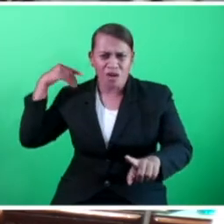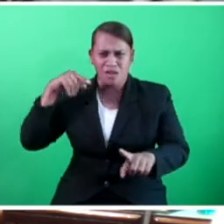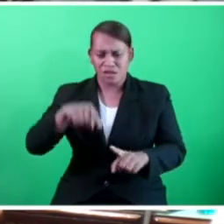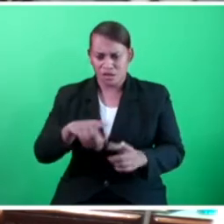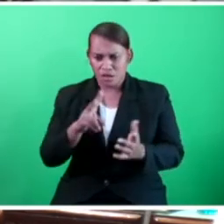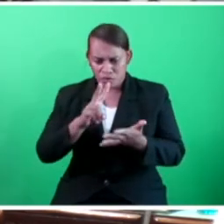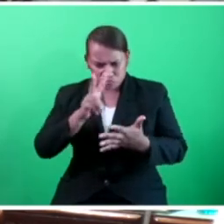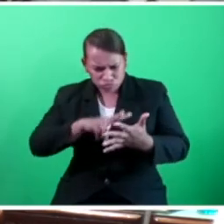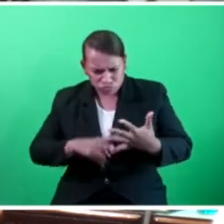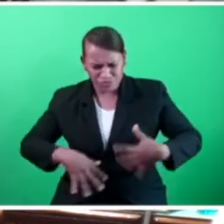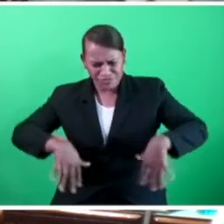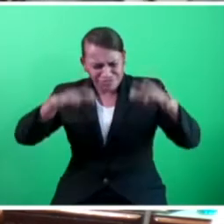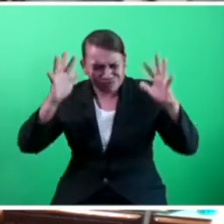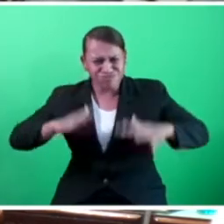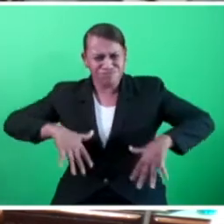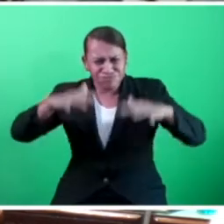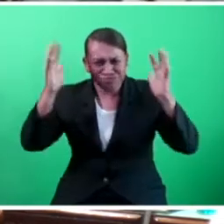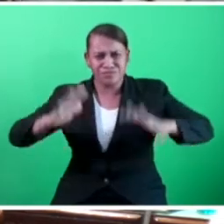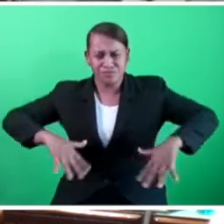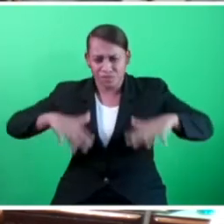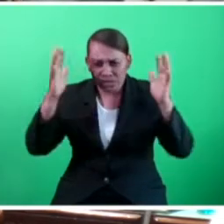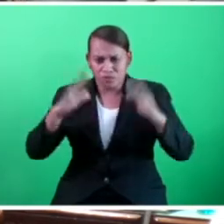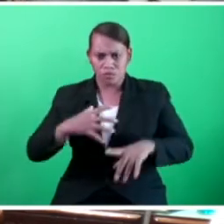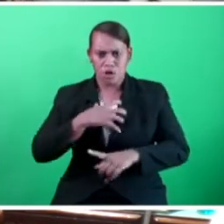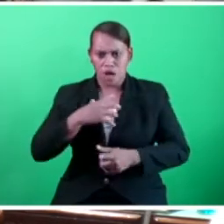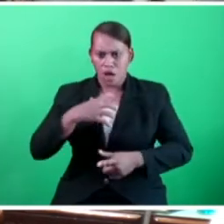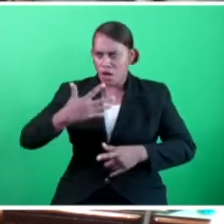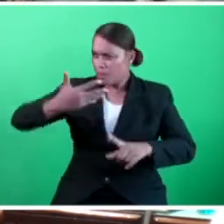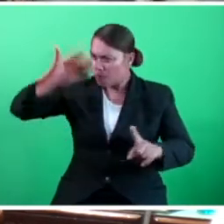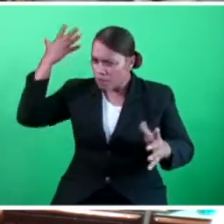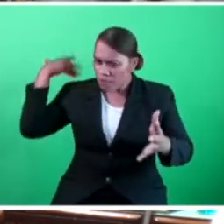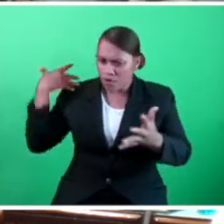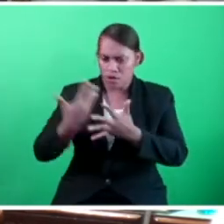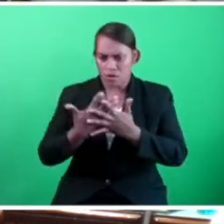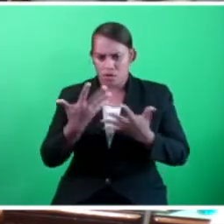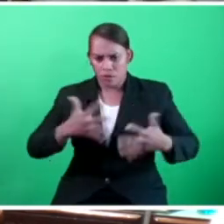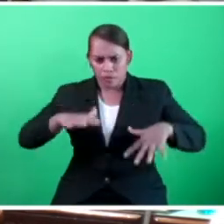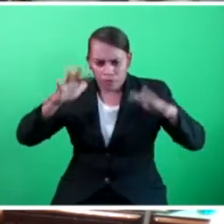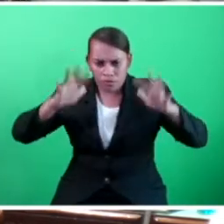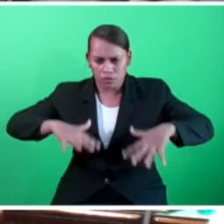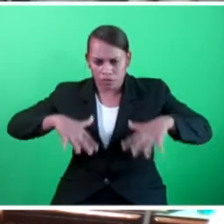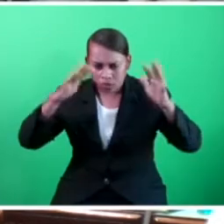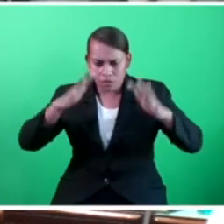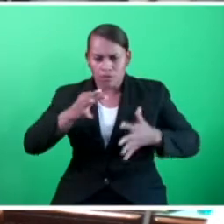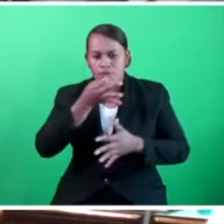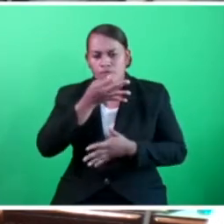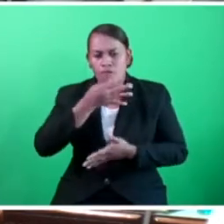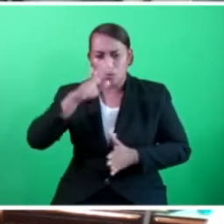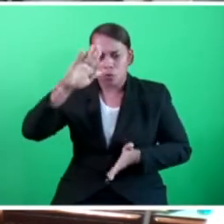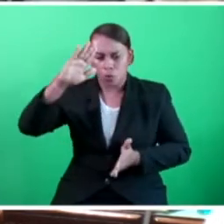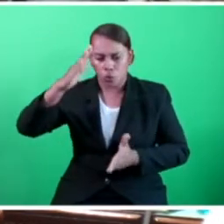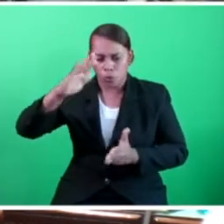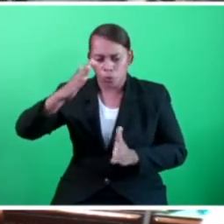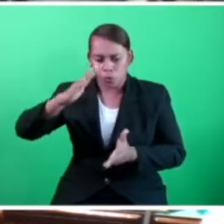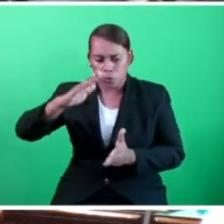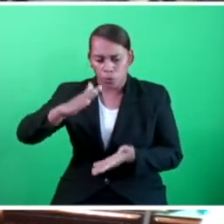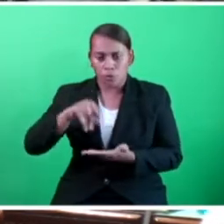are experiencing now. And therefore, our waterways do not have the capacity to handle this volume of